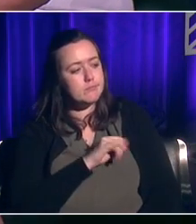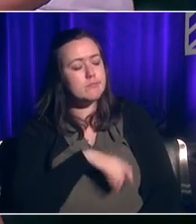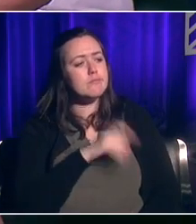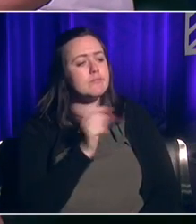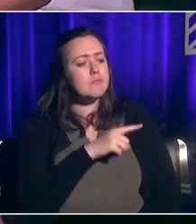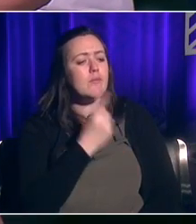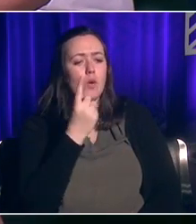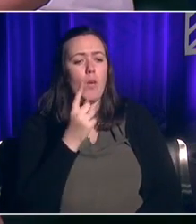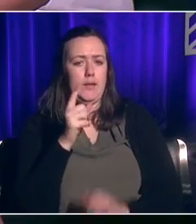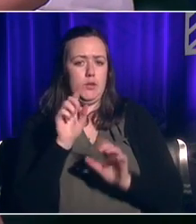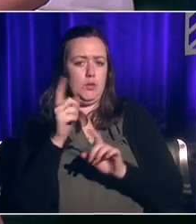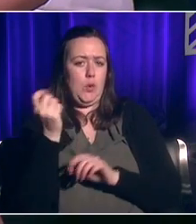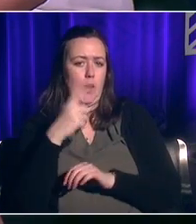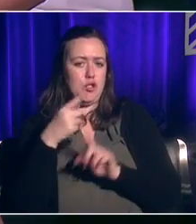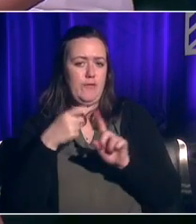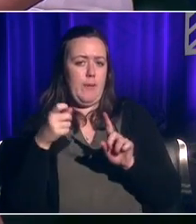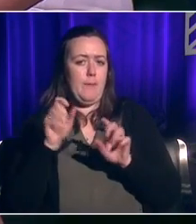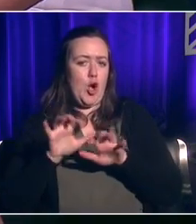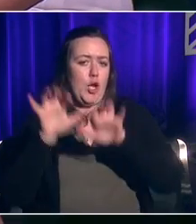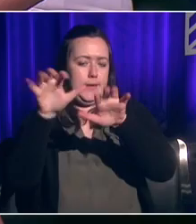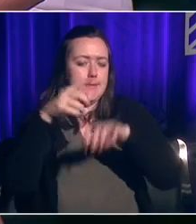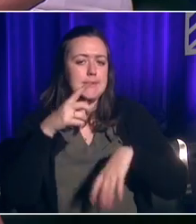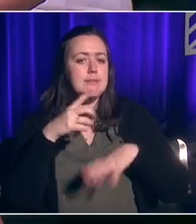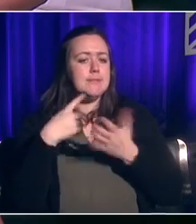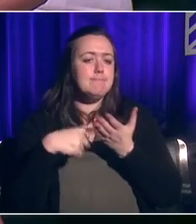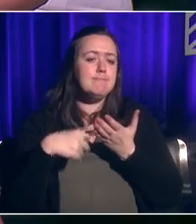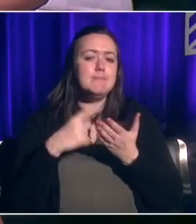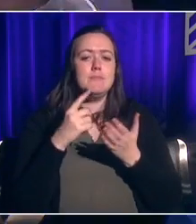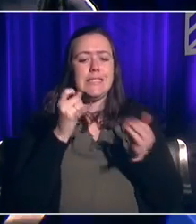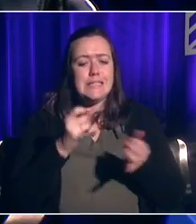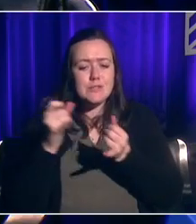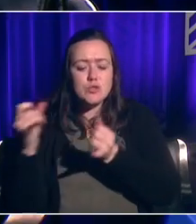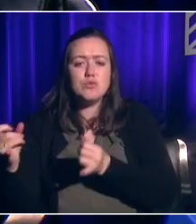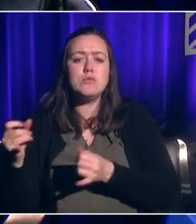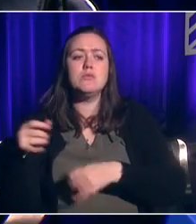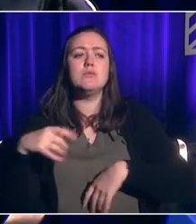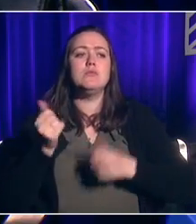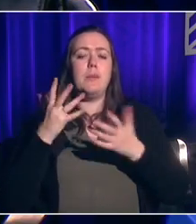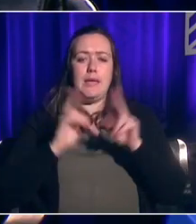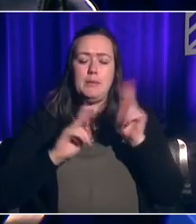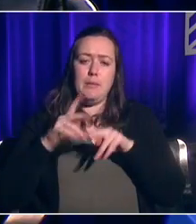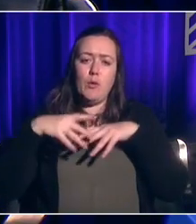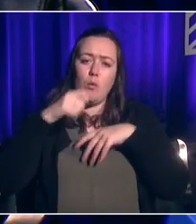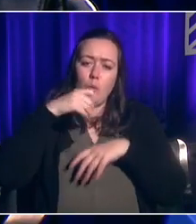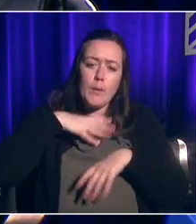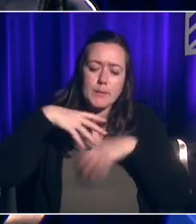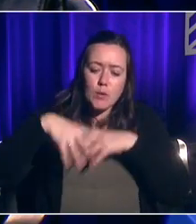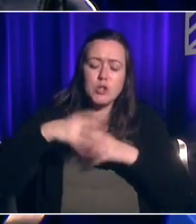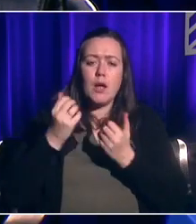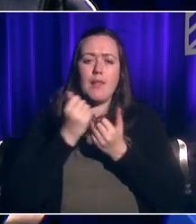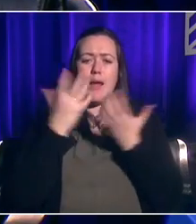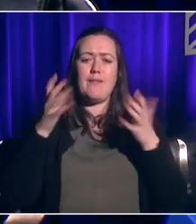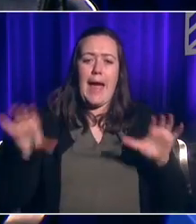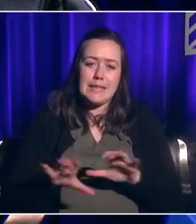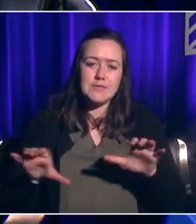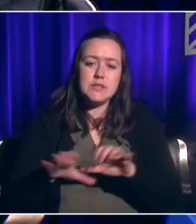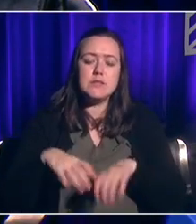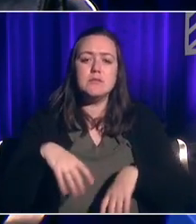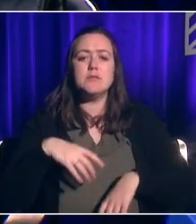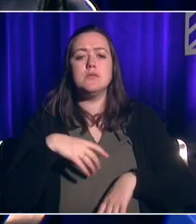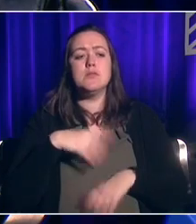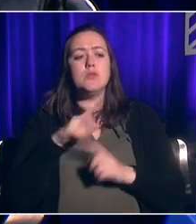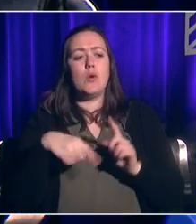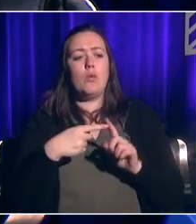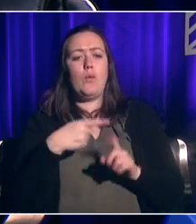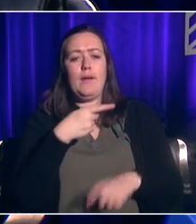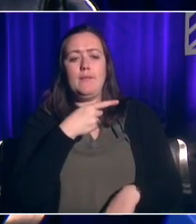been talking about kind of individuals and are they becoming discouraged? There's a lot, obviously, the women's march, there's been a lot of activism. Mm-hmm. But when you were kind of talking to people, do you